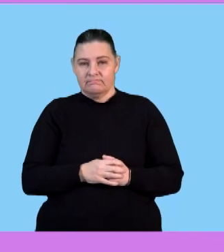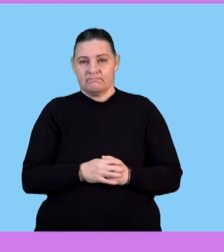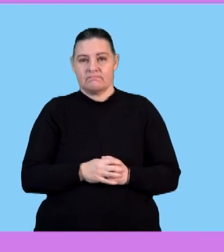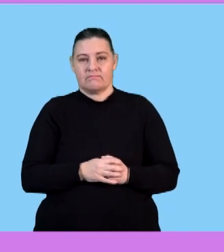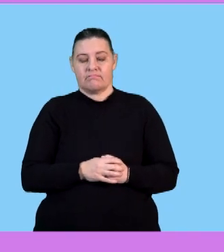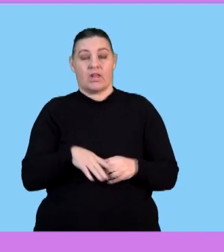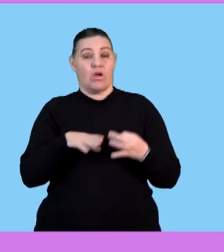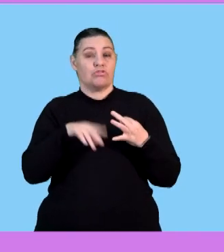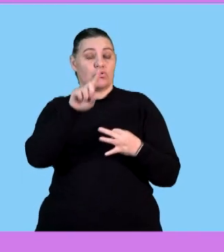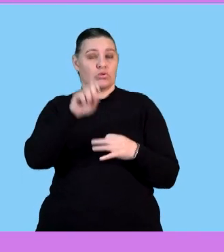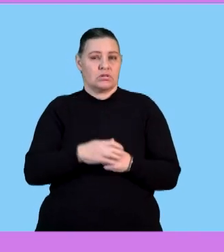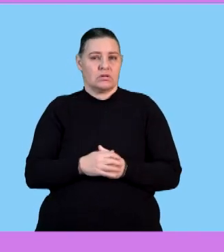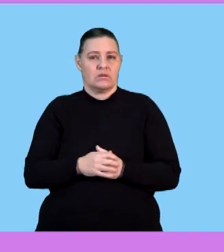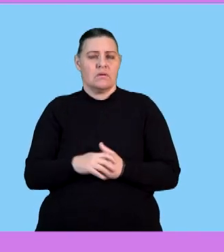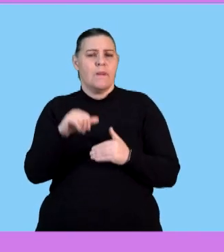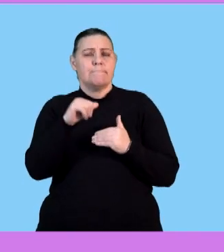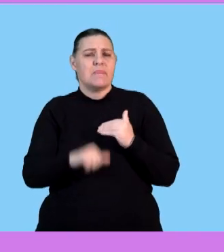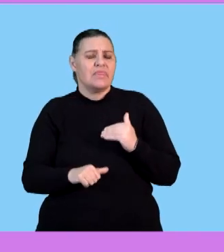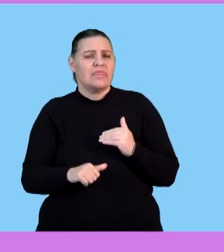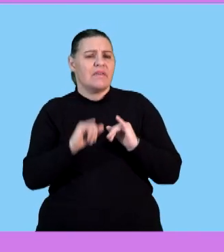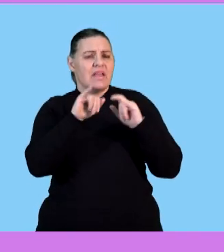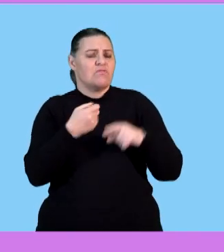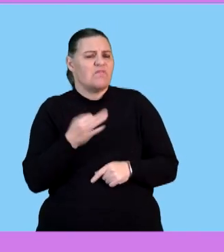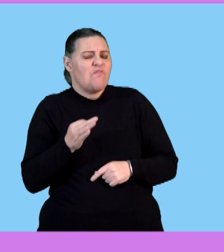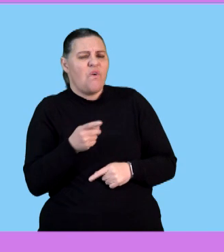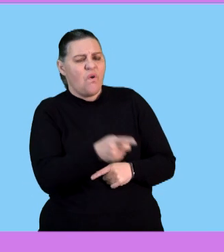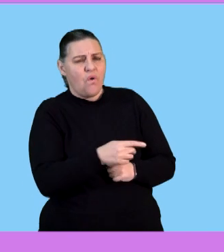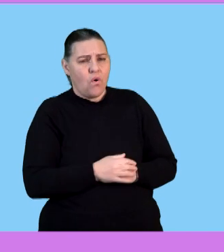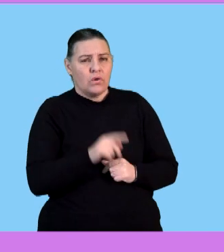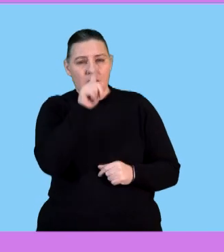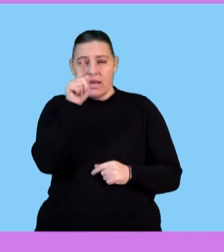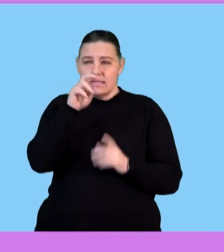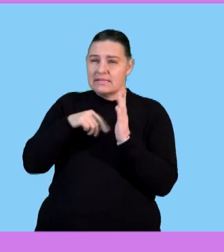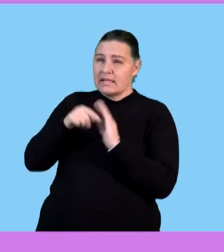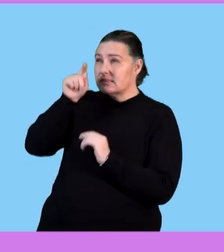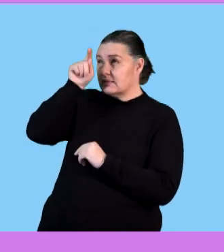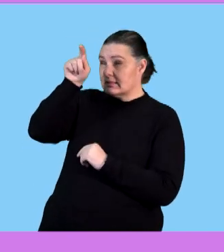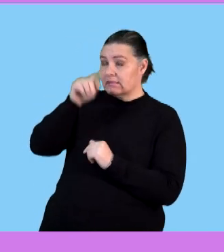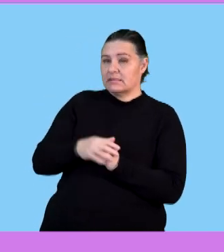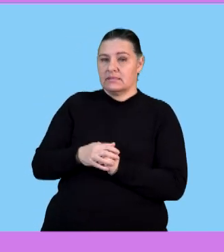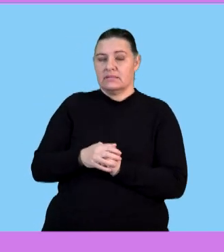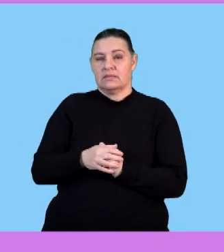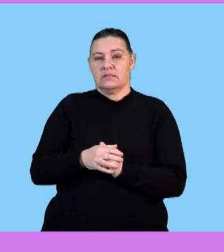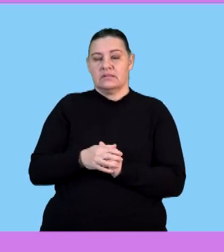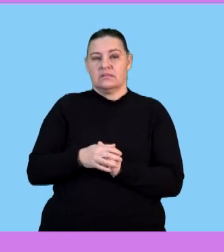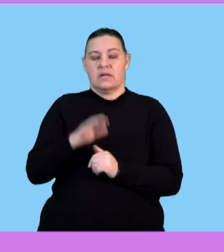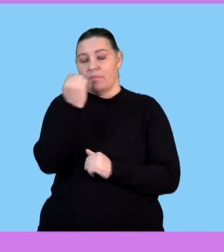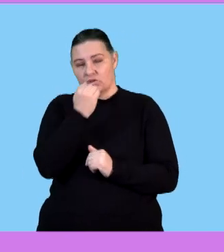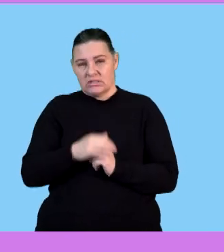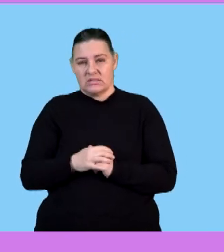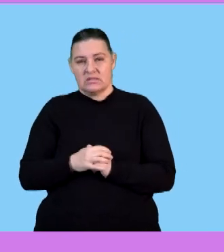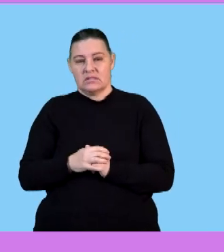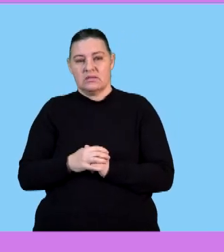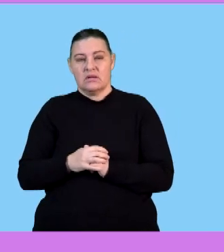The third question, for what month is the invoice? All right, the invoice date right here at the top. Okay, oh, apologize. The